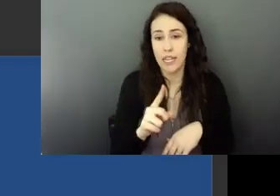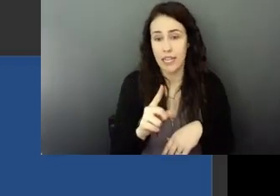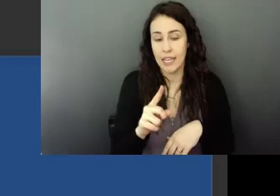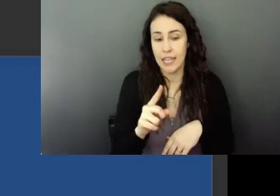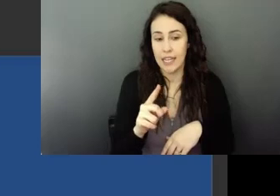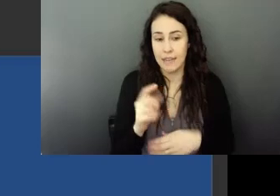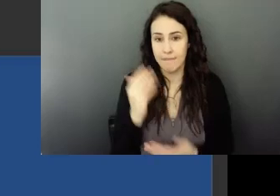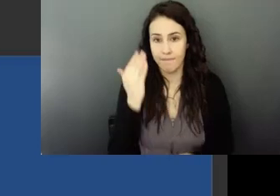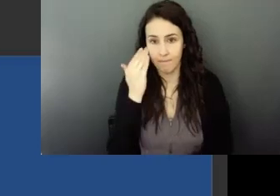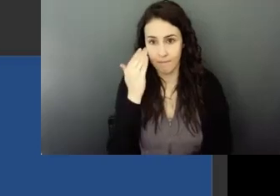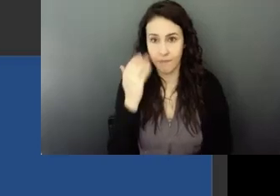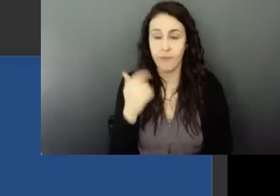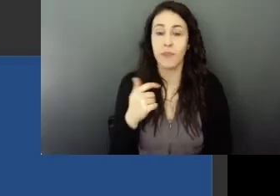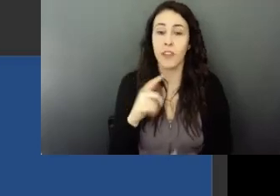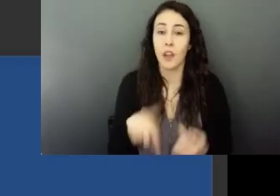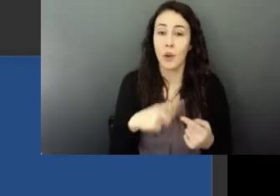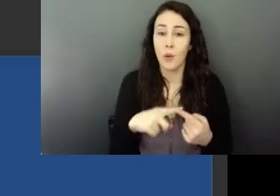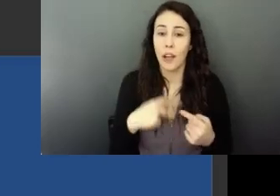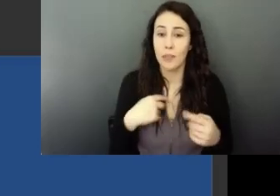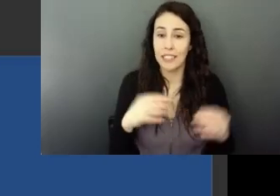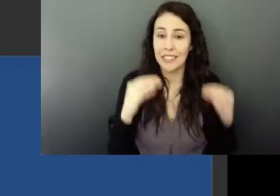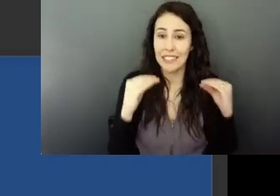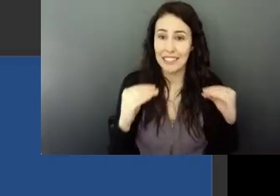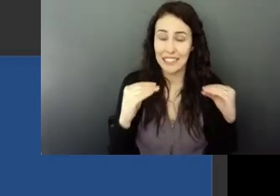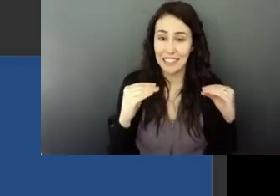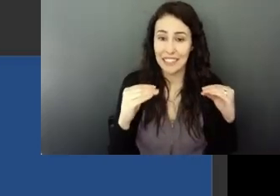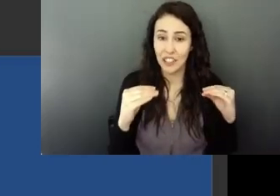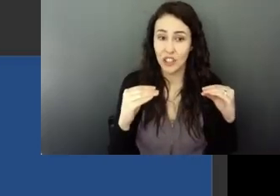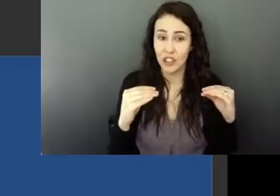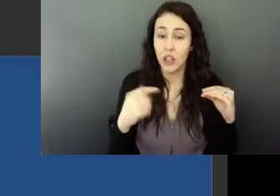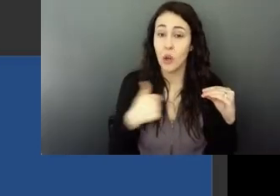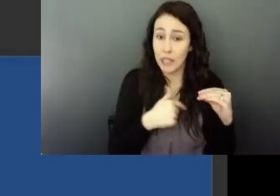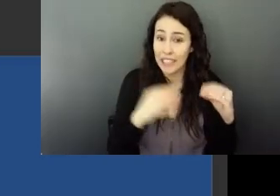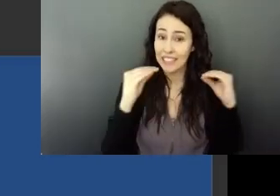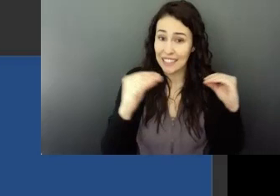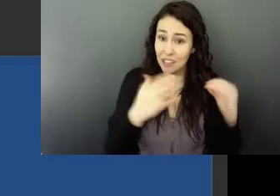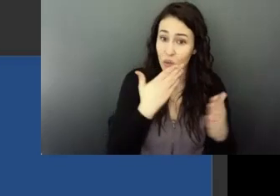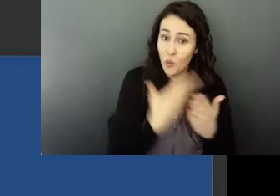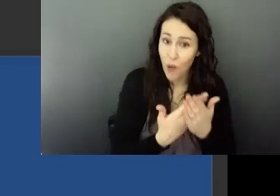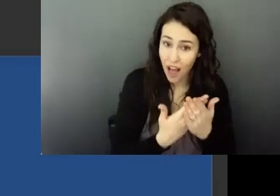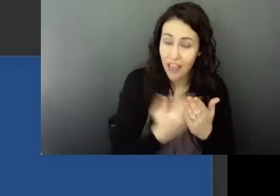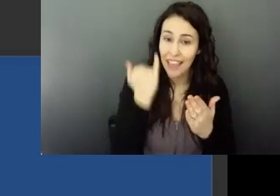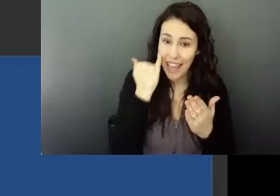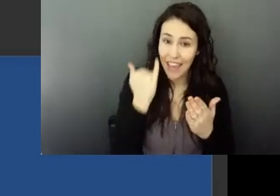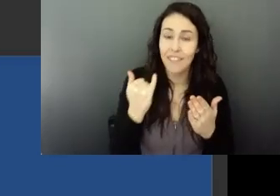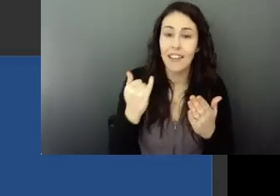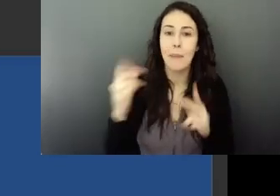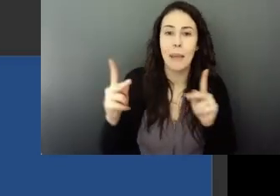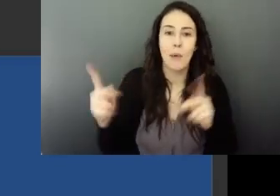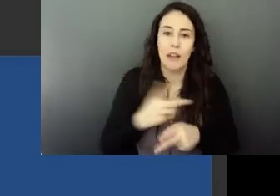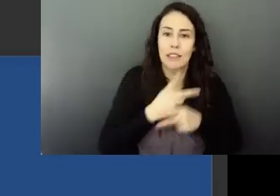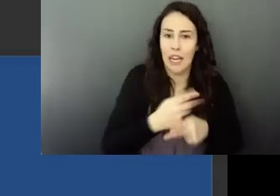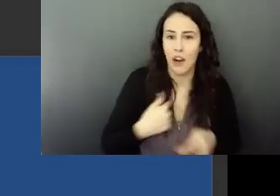we teach, when we're taken care of. So they really make sure that we're not overwhelmed, which is really wonderful.